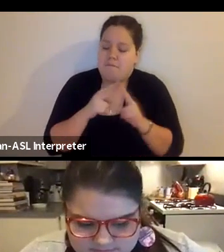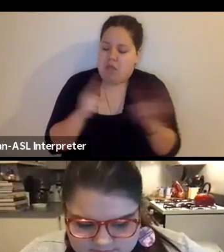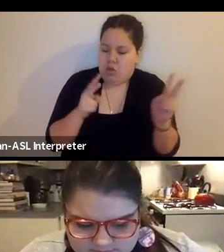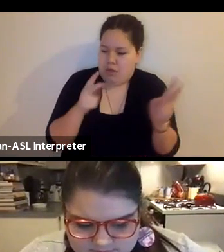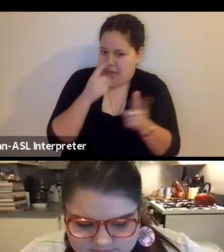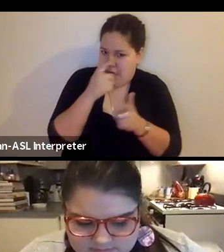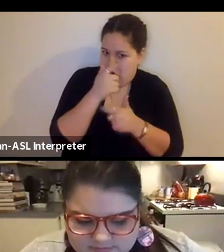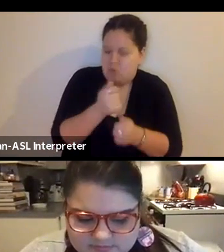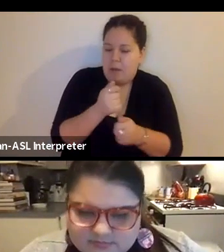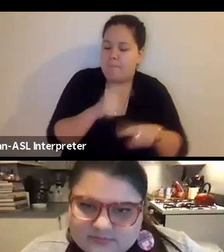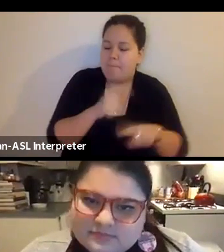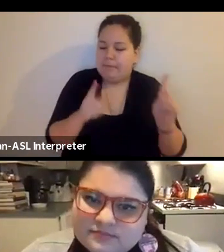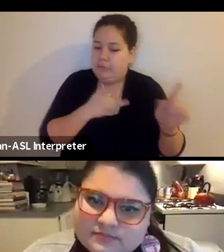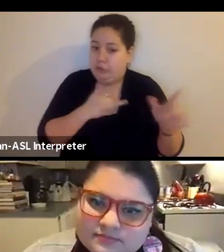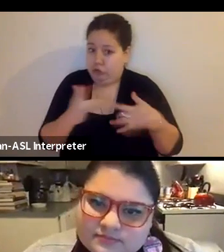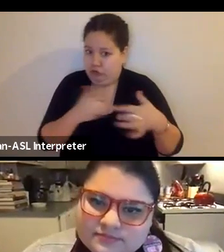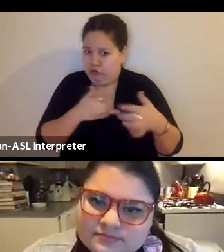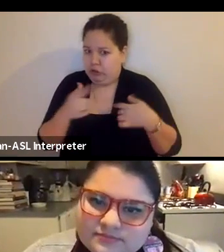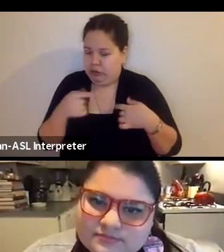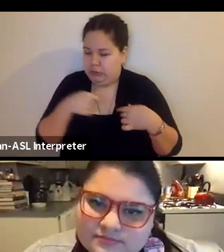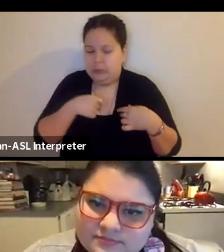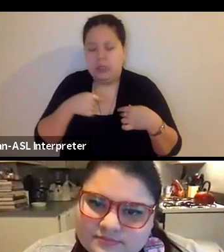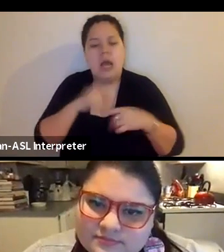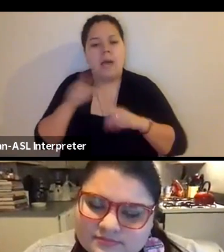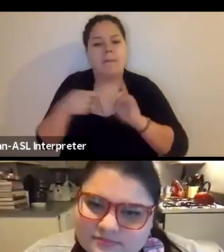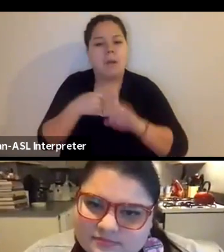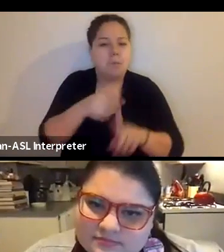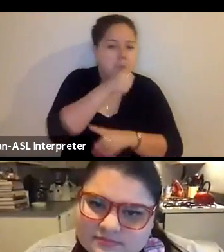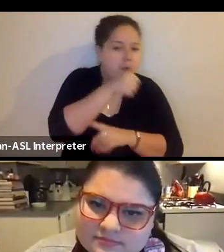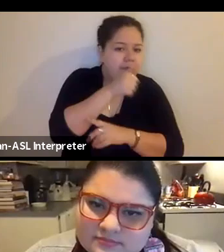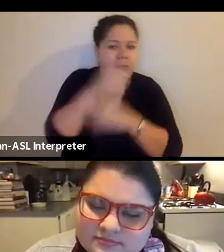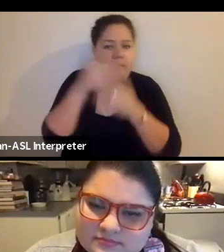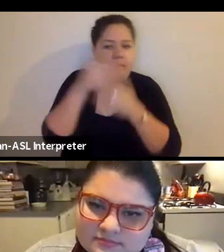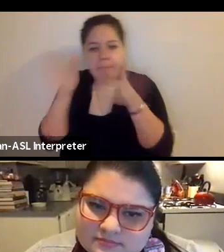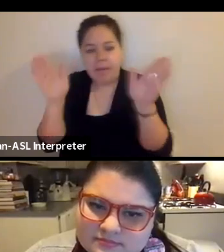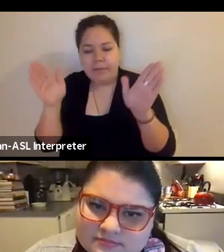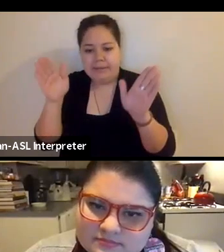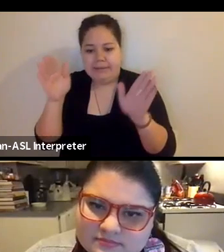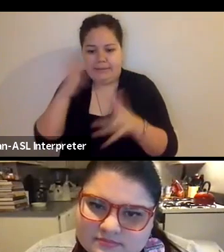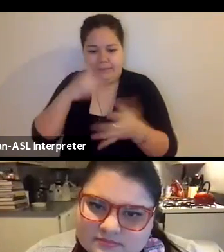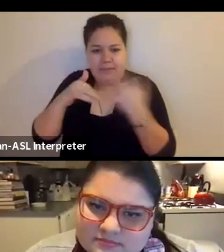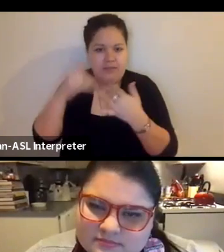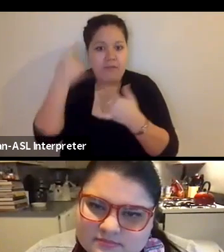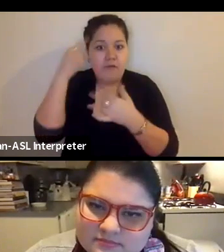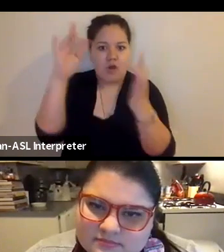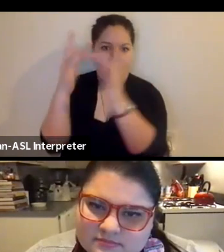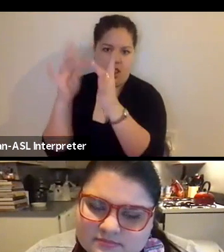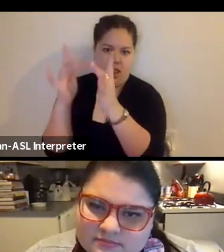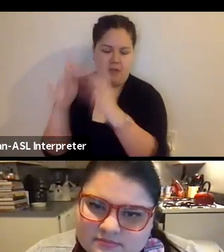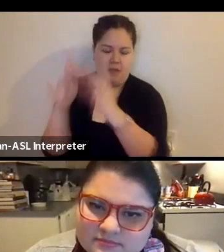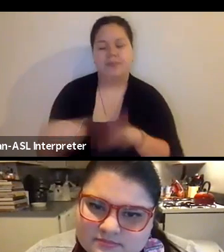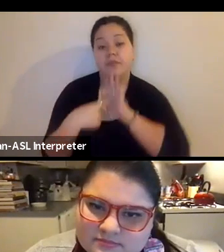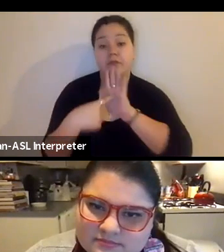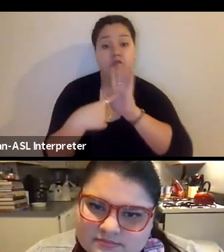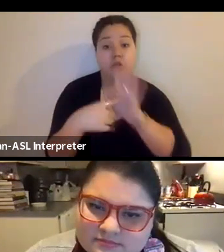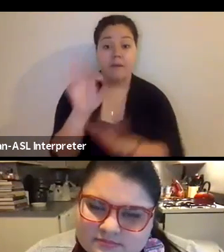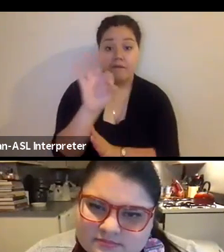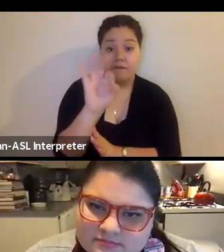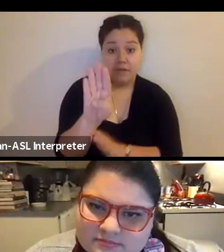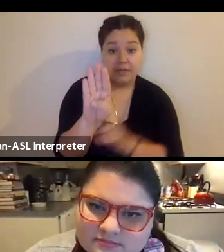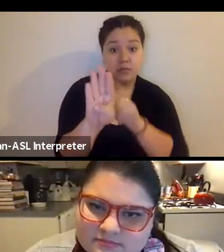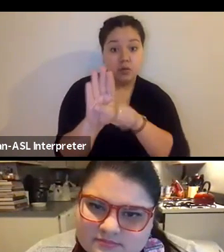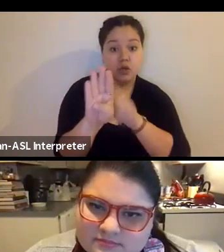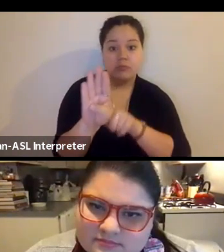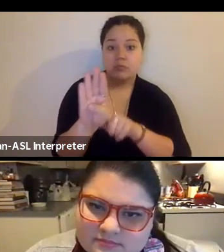little concerned about private and public space in these digital spaces. Like for instance, Facebook is